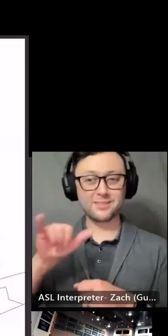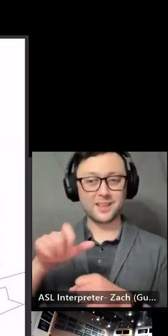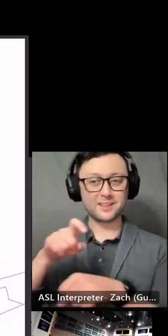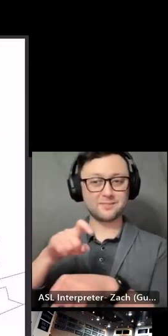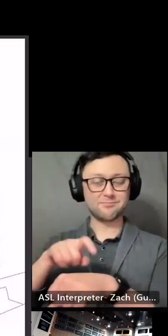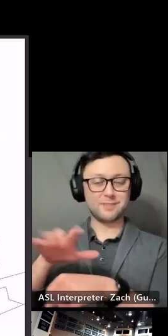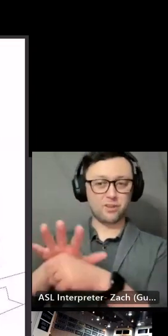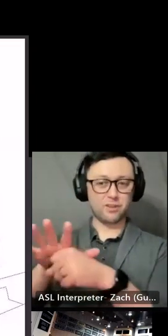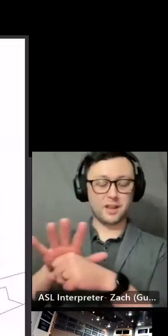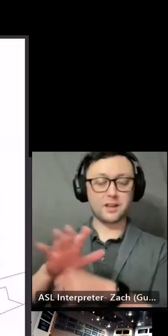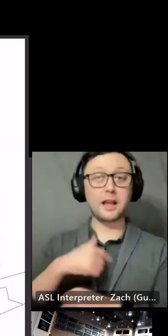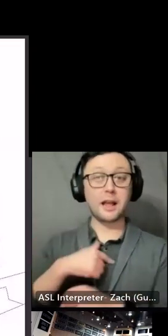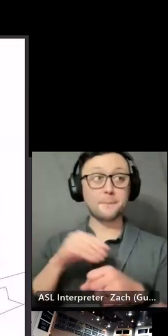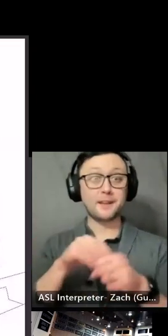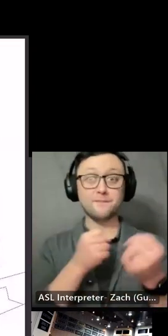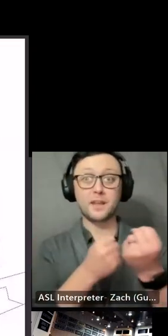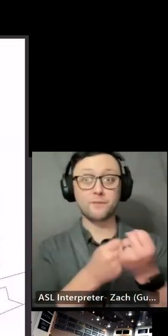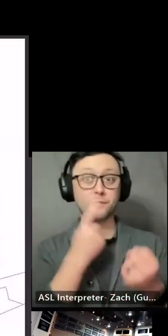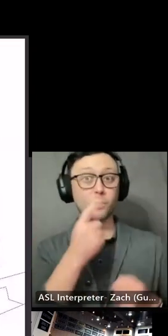those other things.